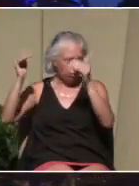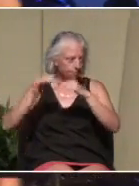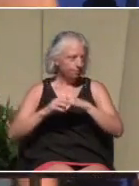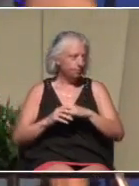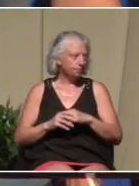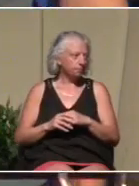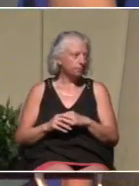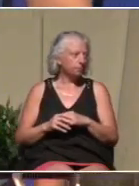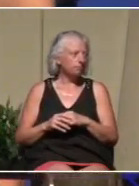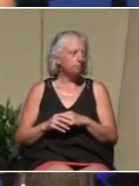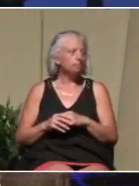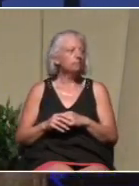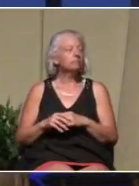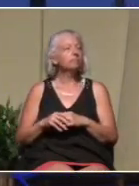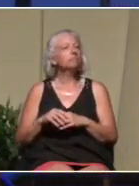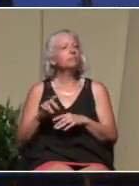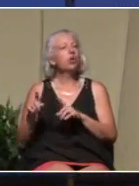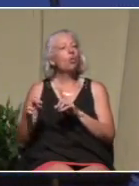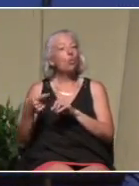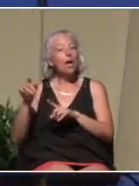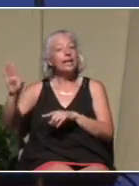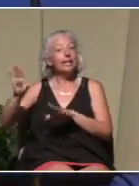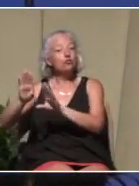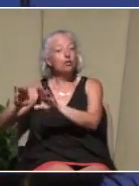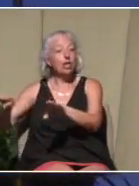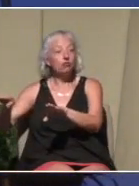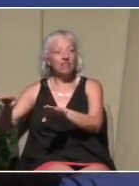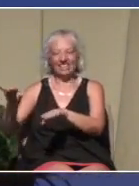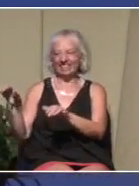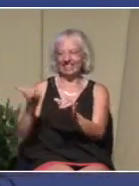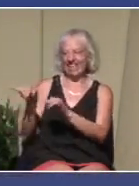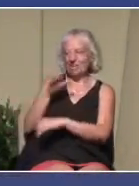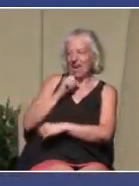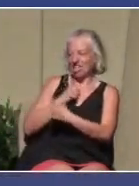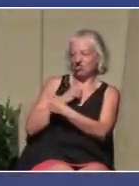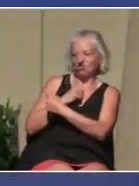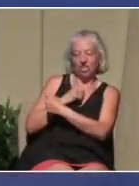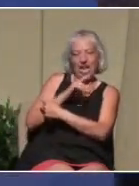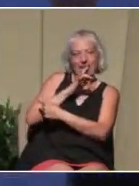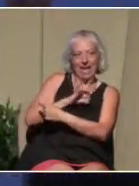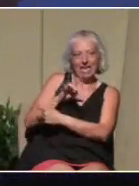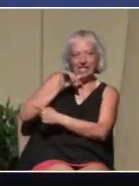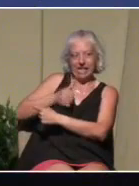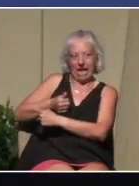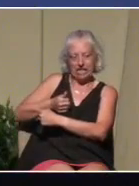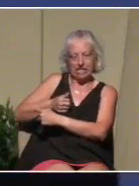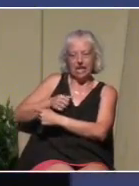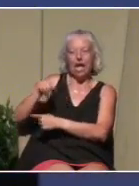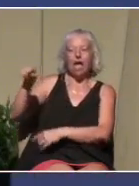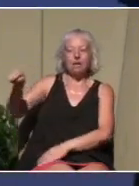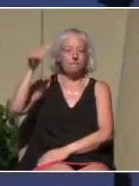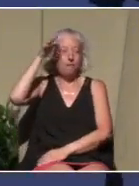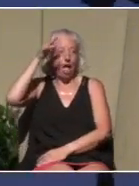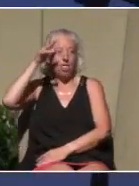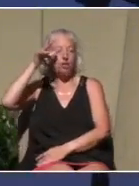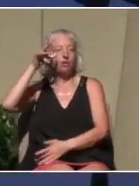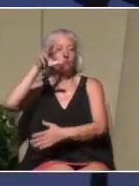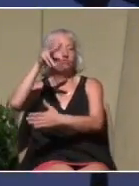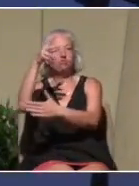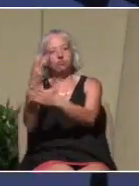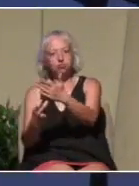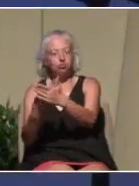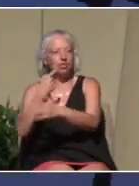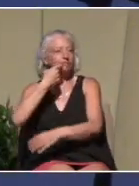when they were about the age of the two kids in the car, maybe 8, maybe 10, he got involved in drugs. He fell into a life